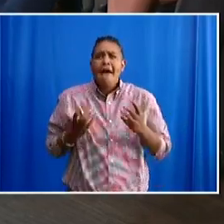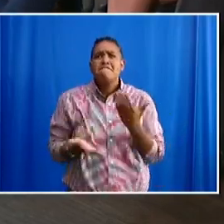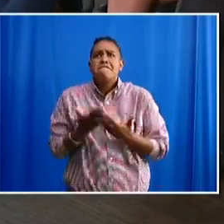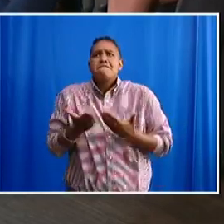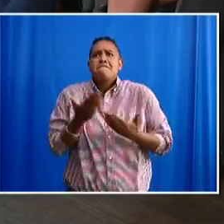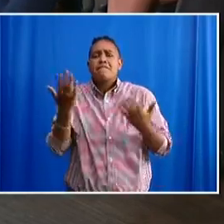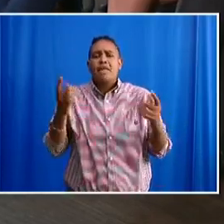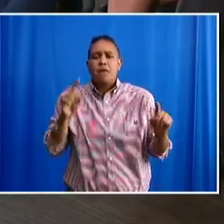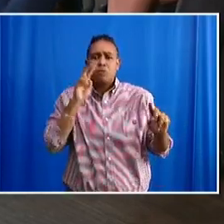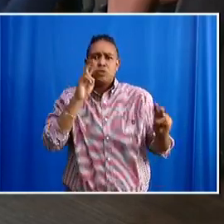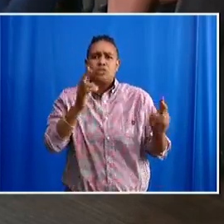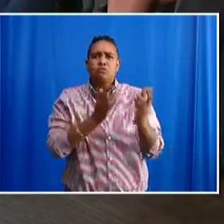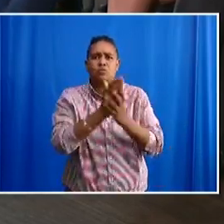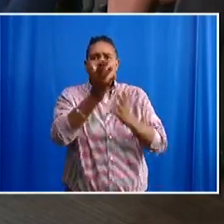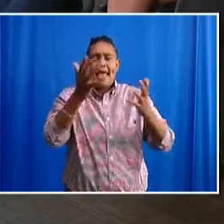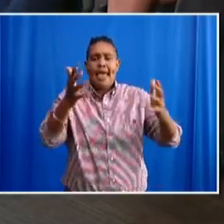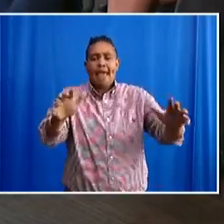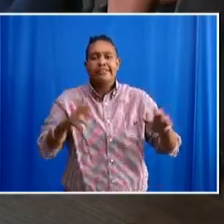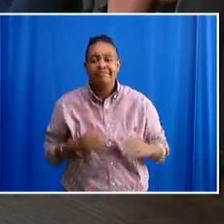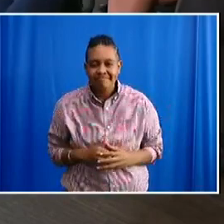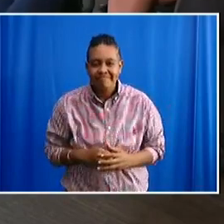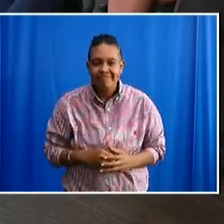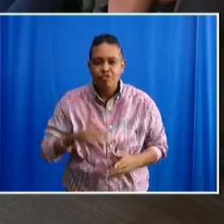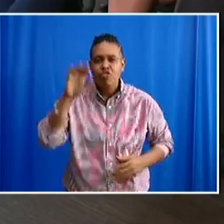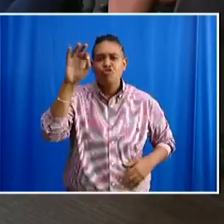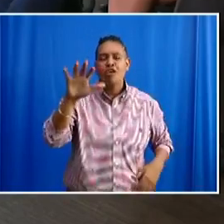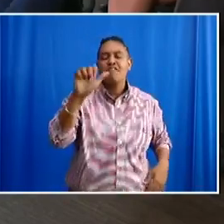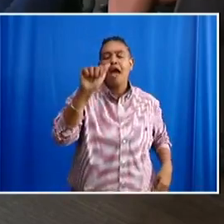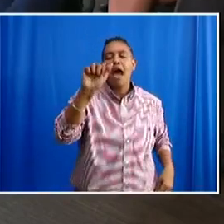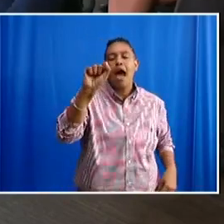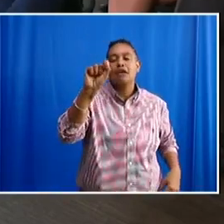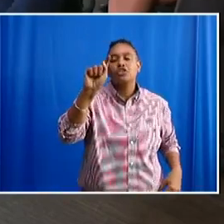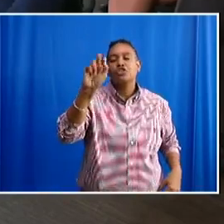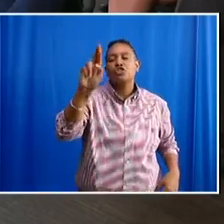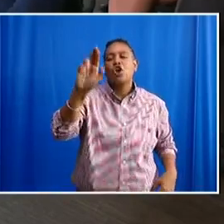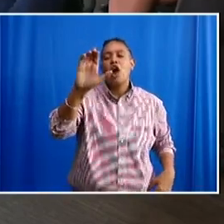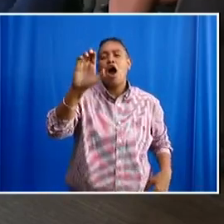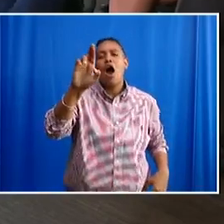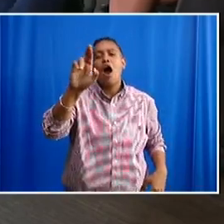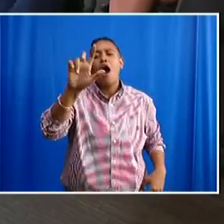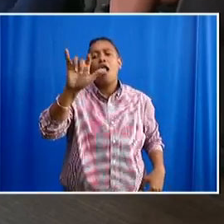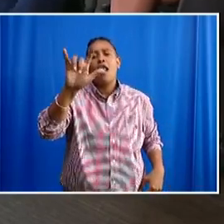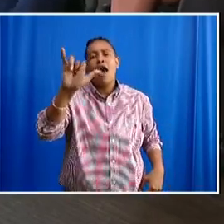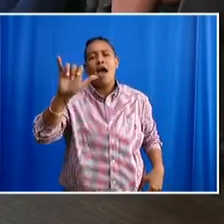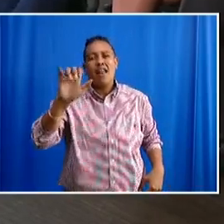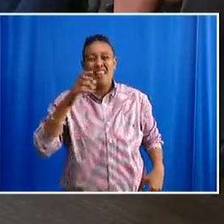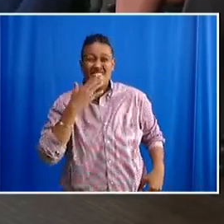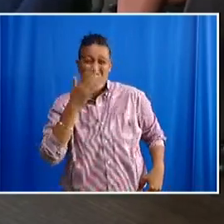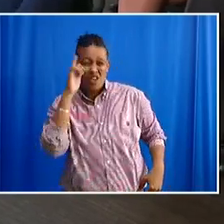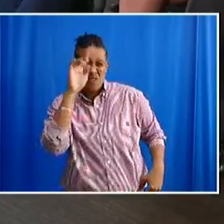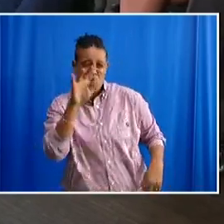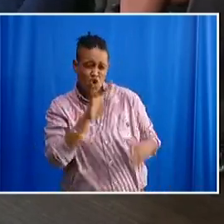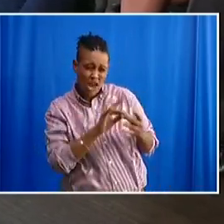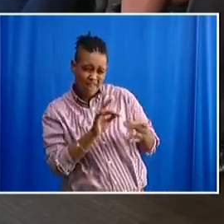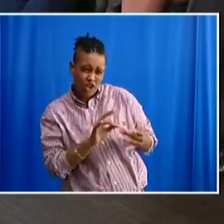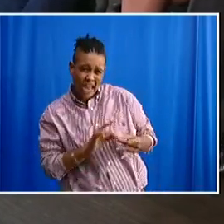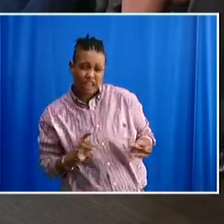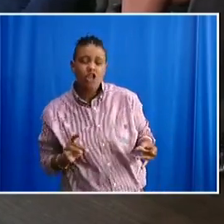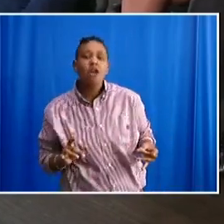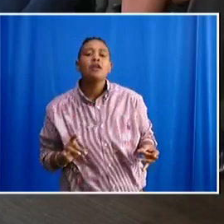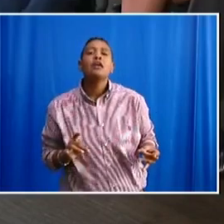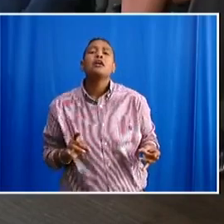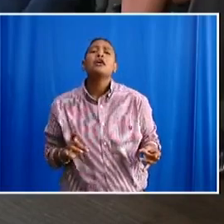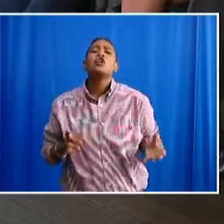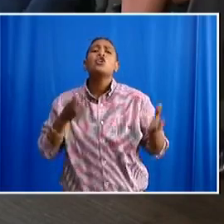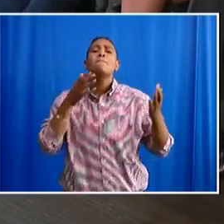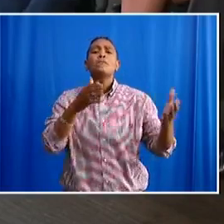see it to the end. Reverend Astor Carlyle, thank you for your invocation. The presence